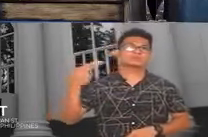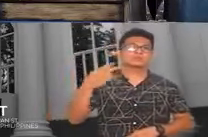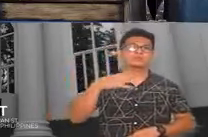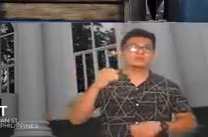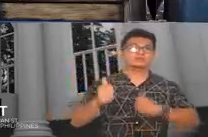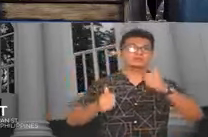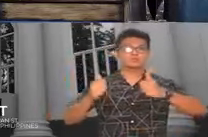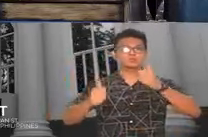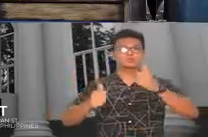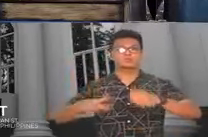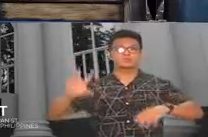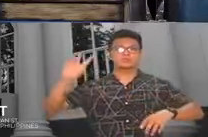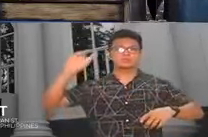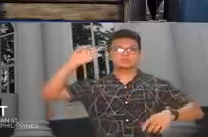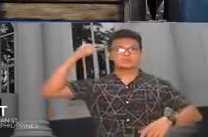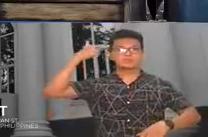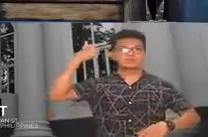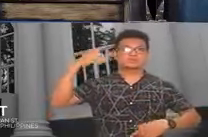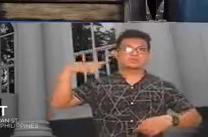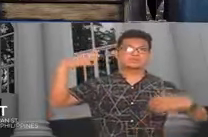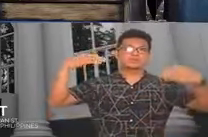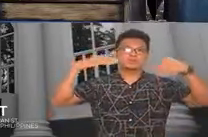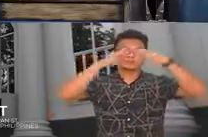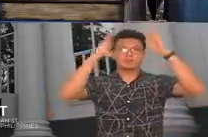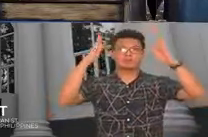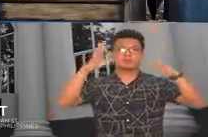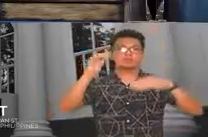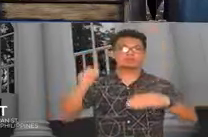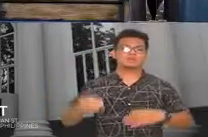Now Obadiah feared the Lord greatly.